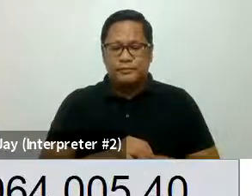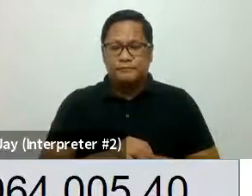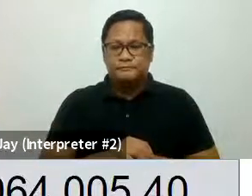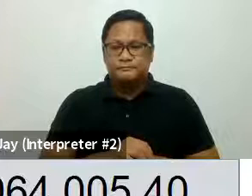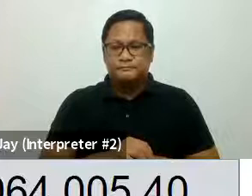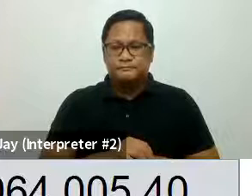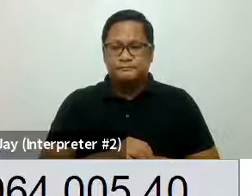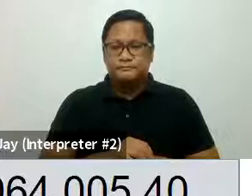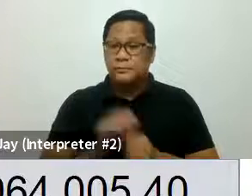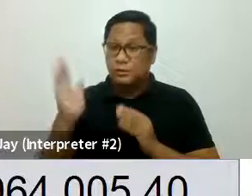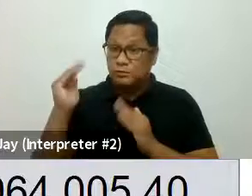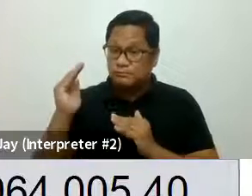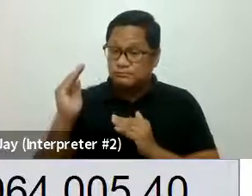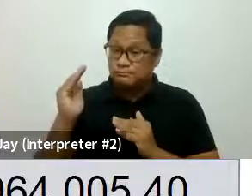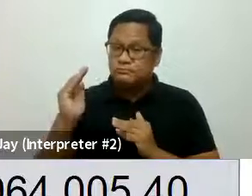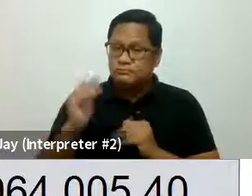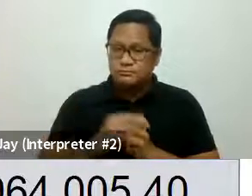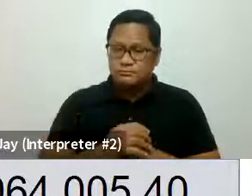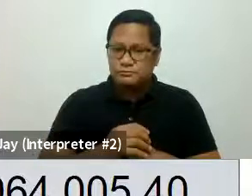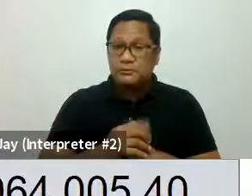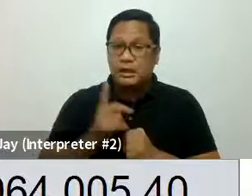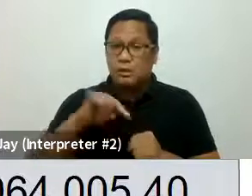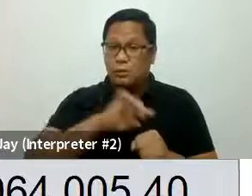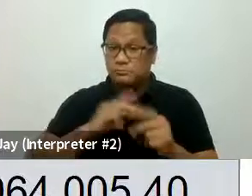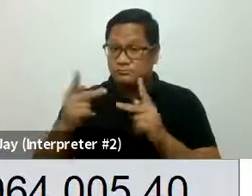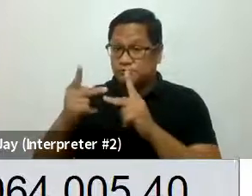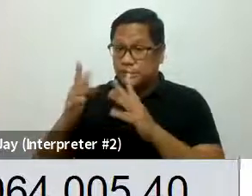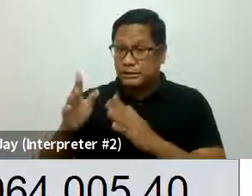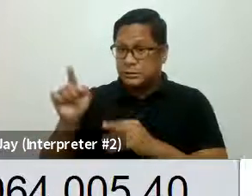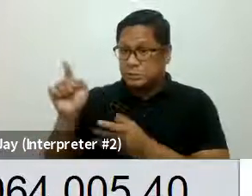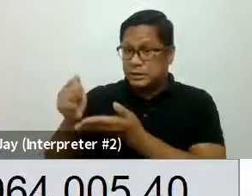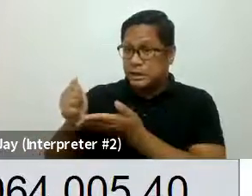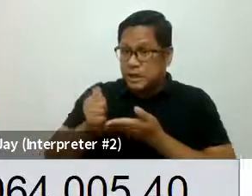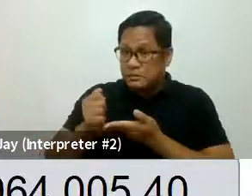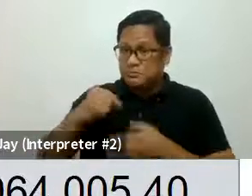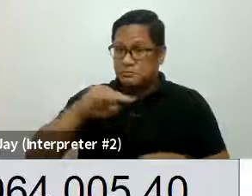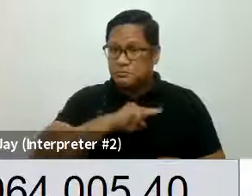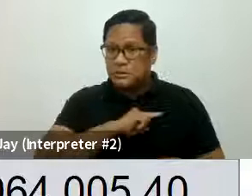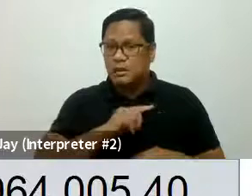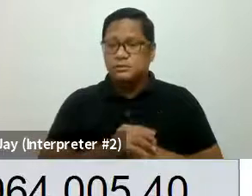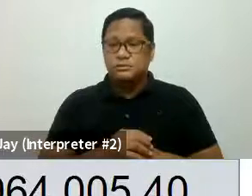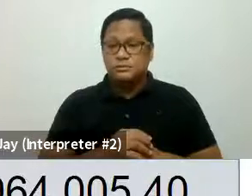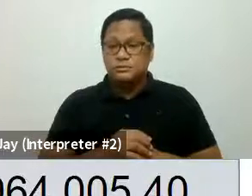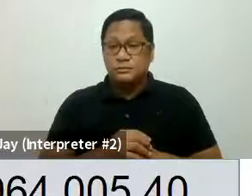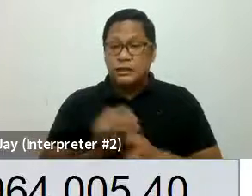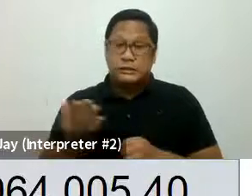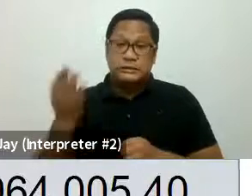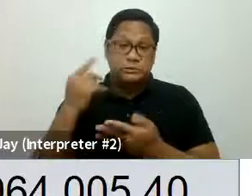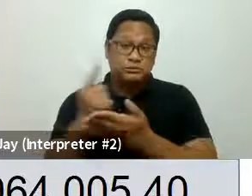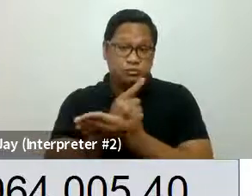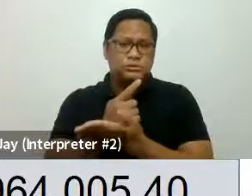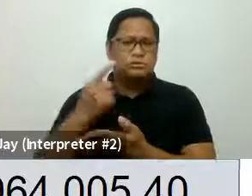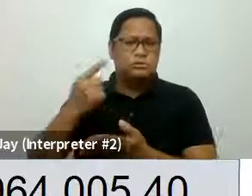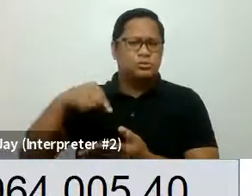So hopefully our partners can help us because last week we were informed